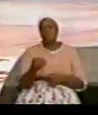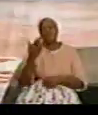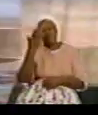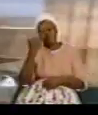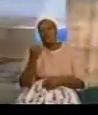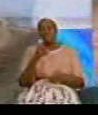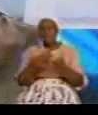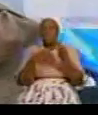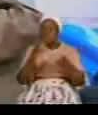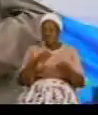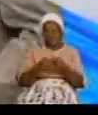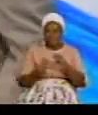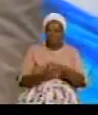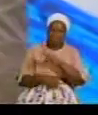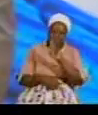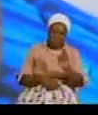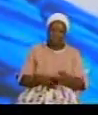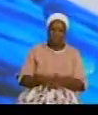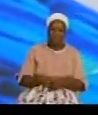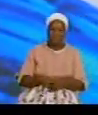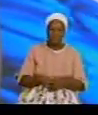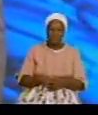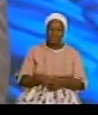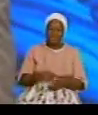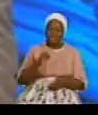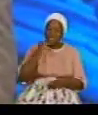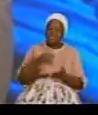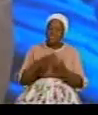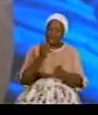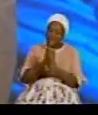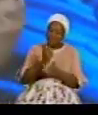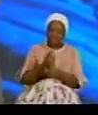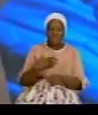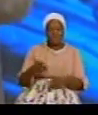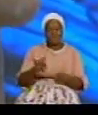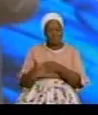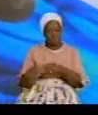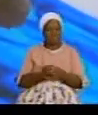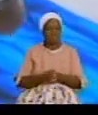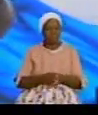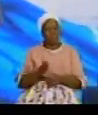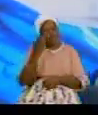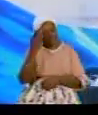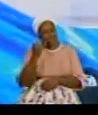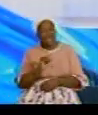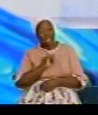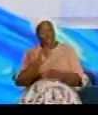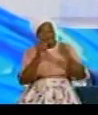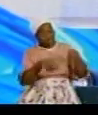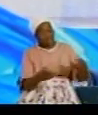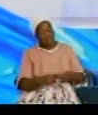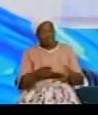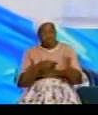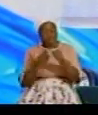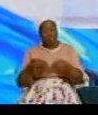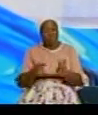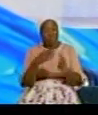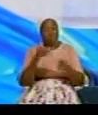the problem? Is this the right thing to do? Why? I came here to show you the way of